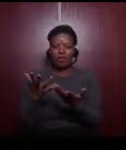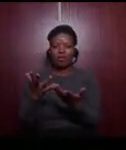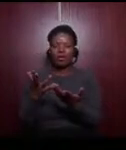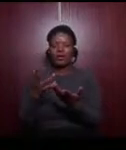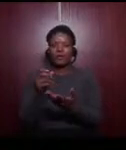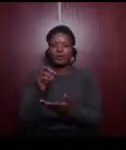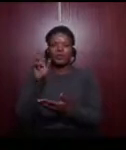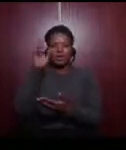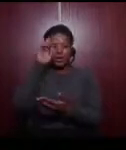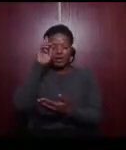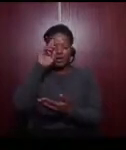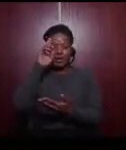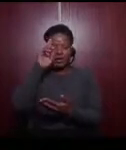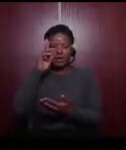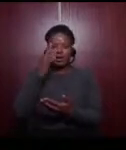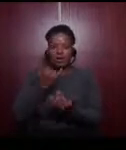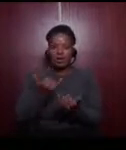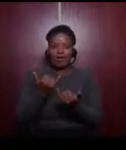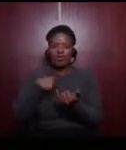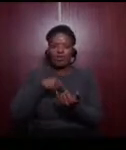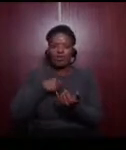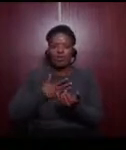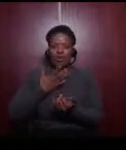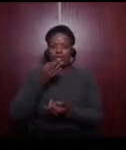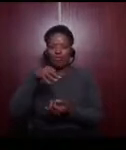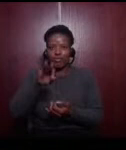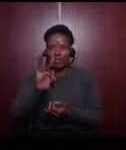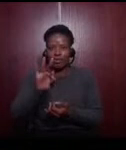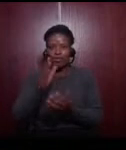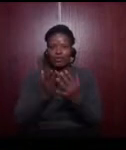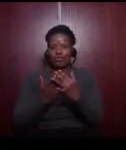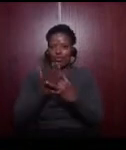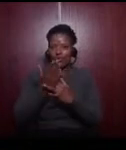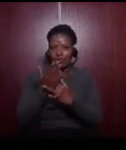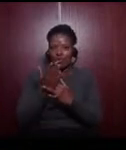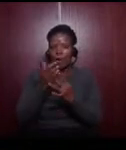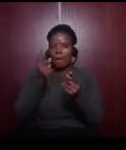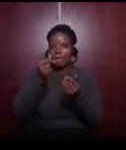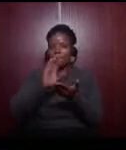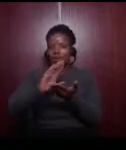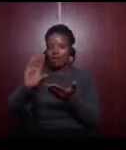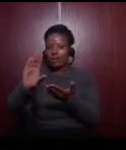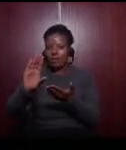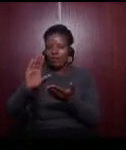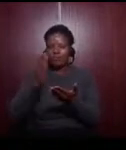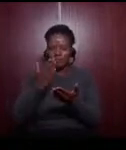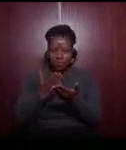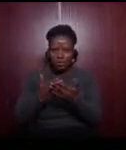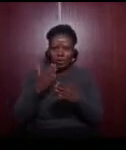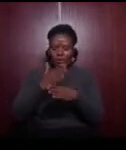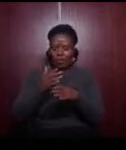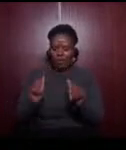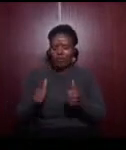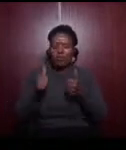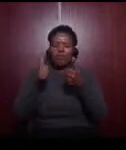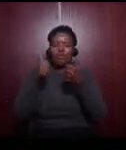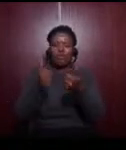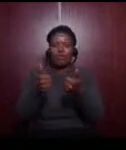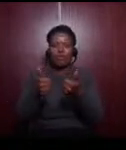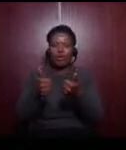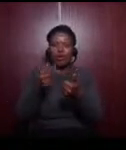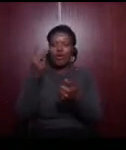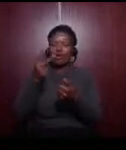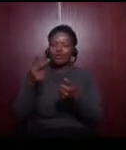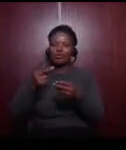esizama ukuycorrecta through the bill ukuthi sizama ukuthi sibe efficient, sithi